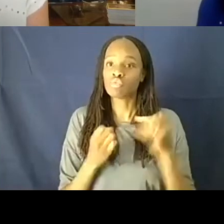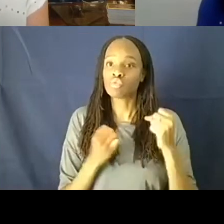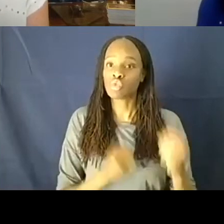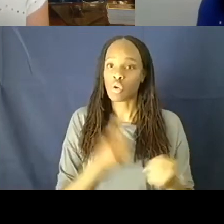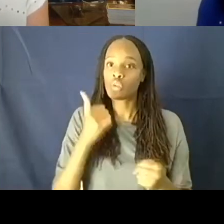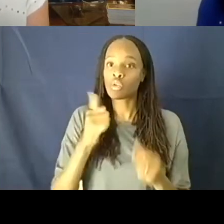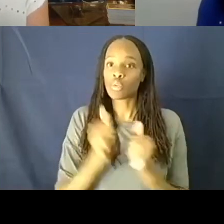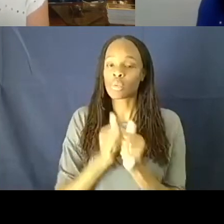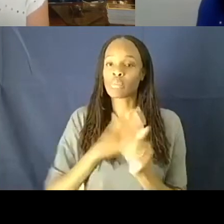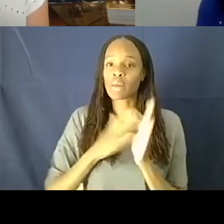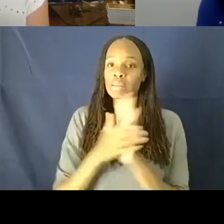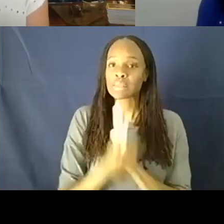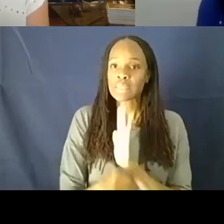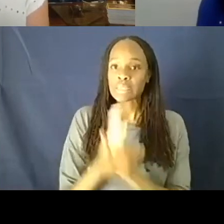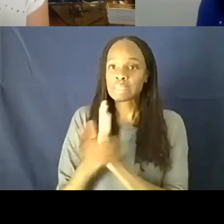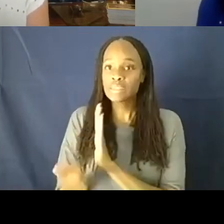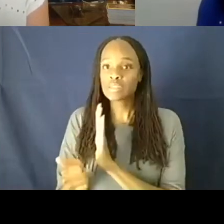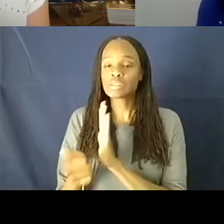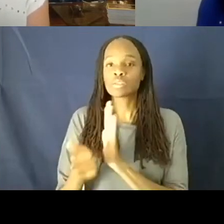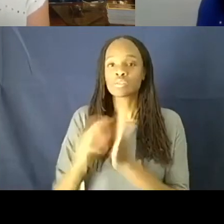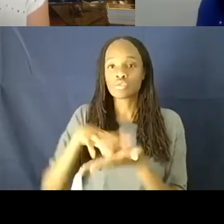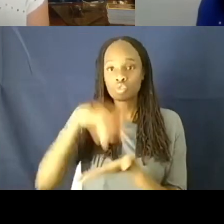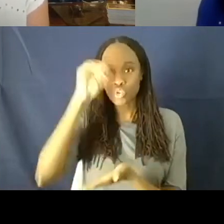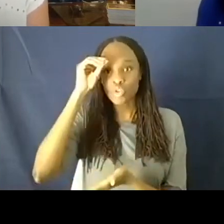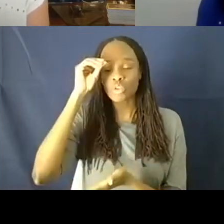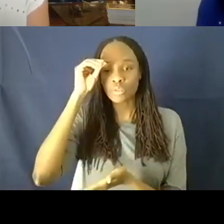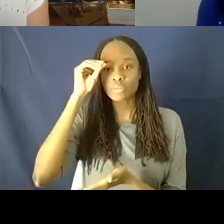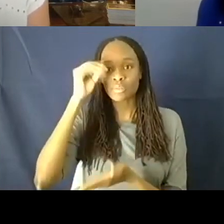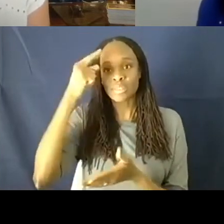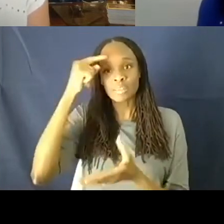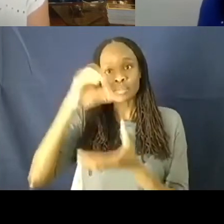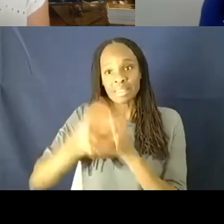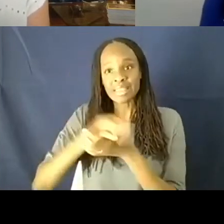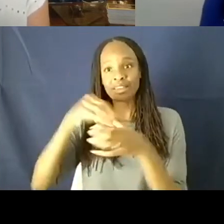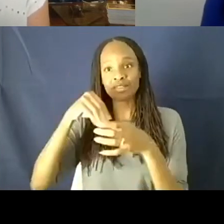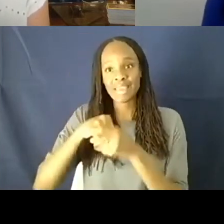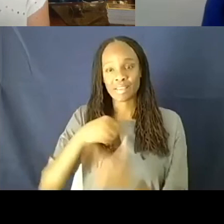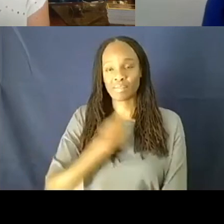skills, learned to believe in myself,